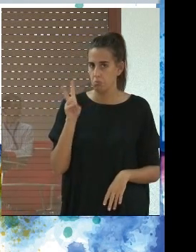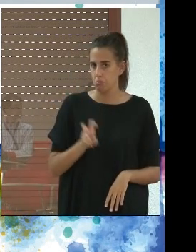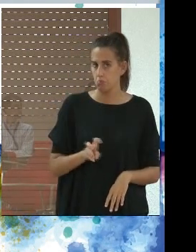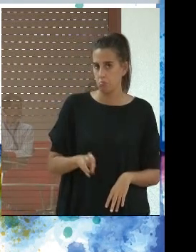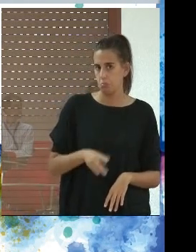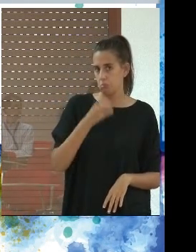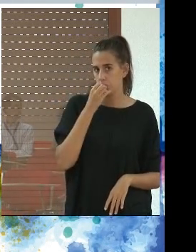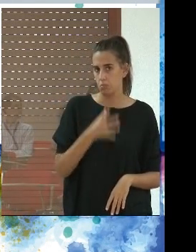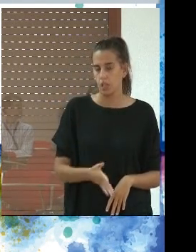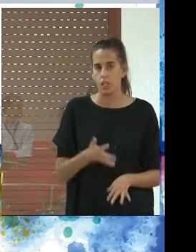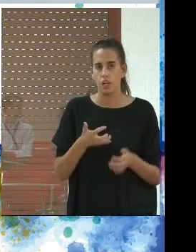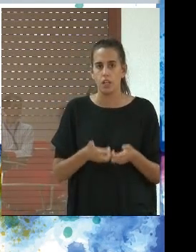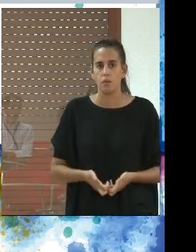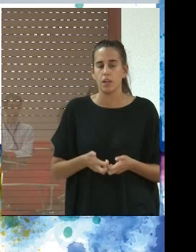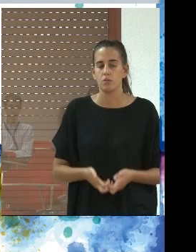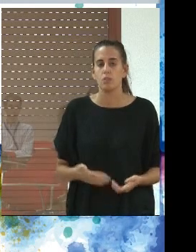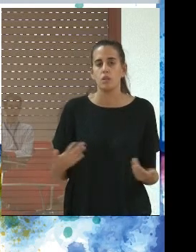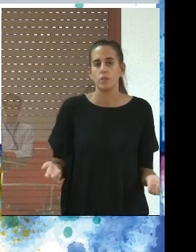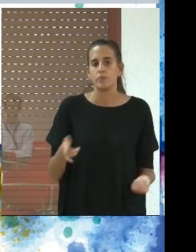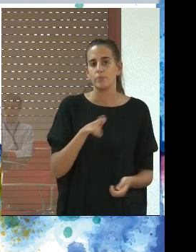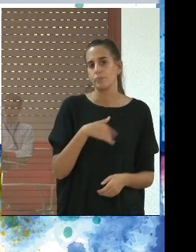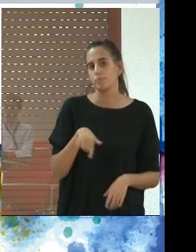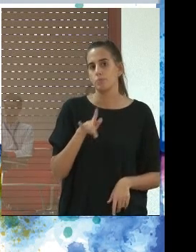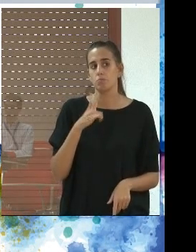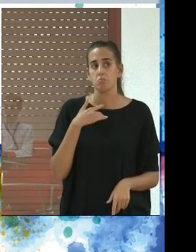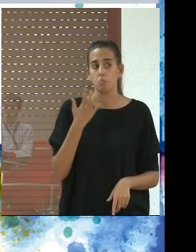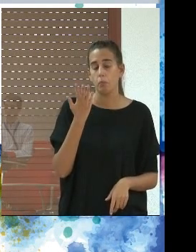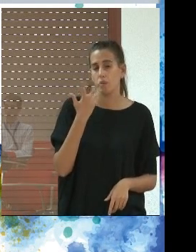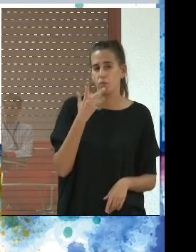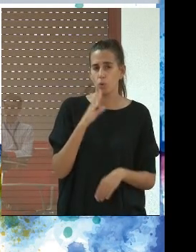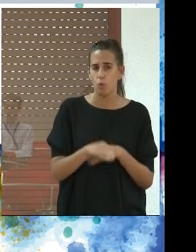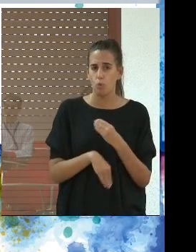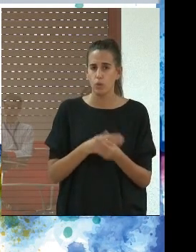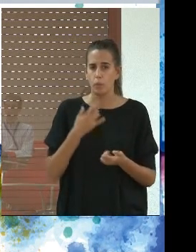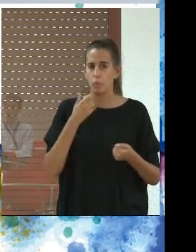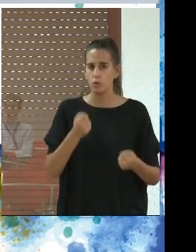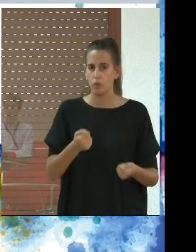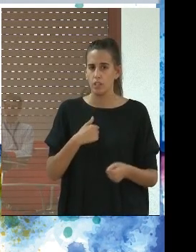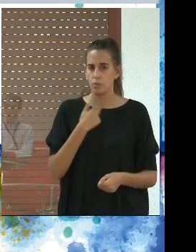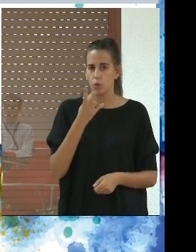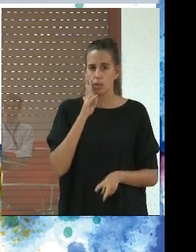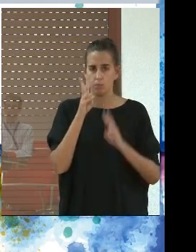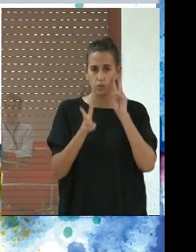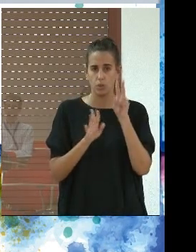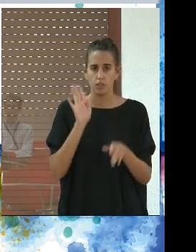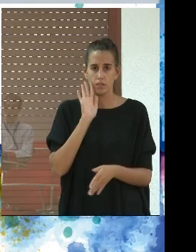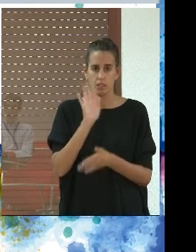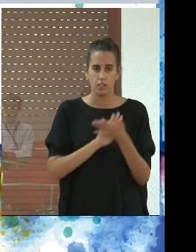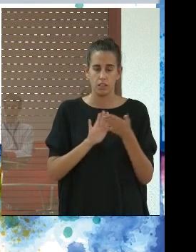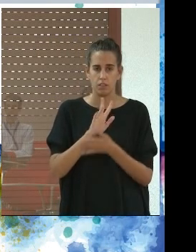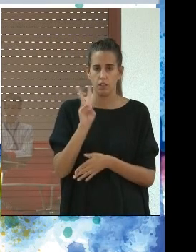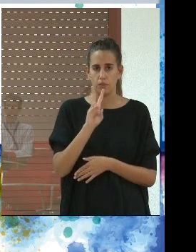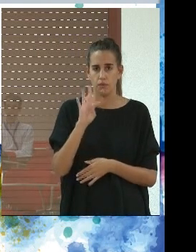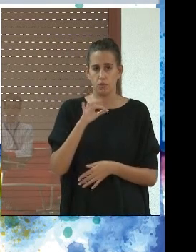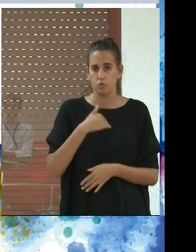We are using it very much. It works really well with many different devices. We prefer to use